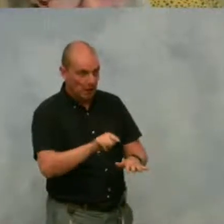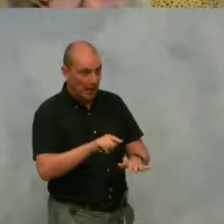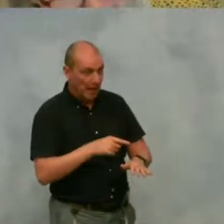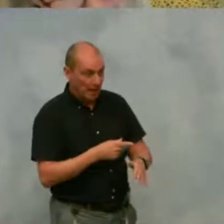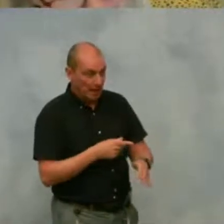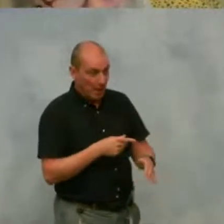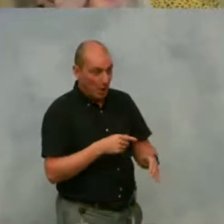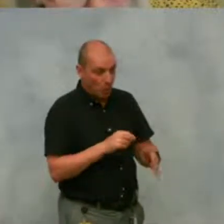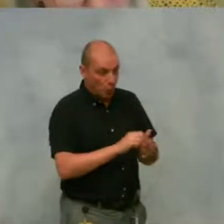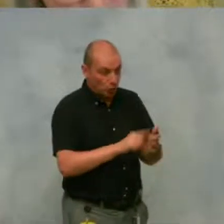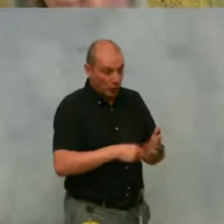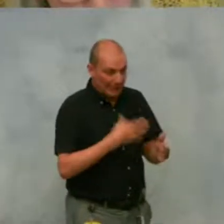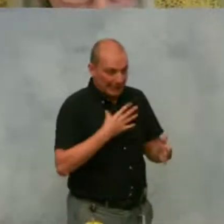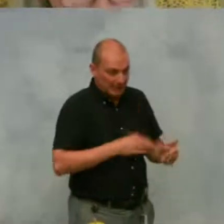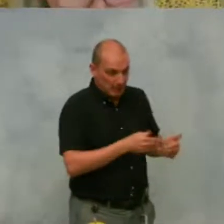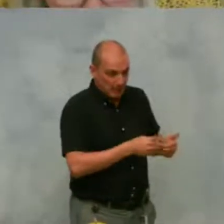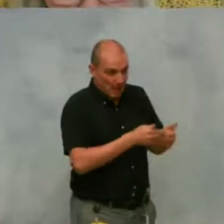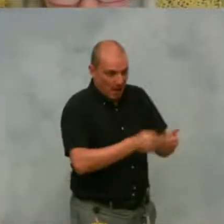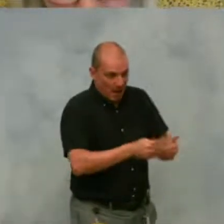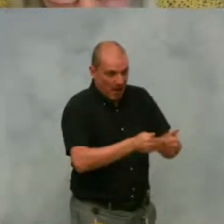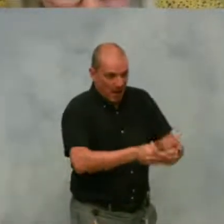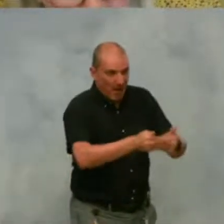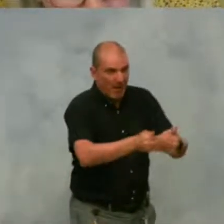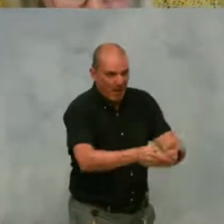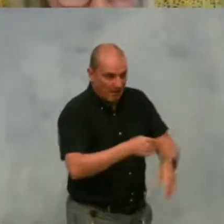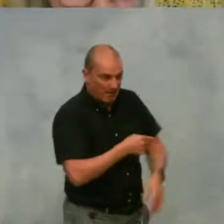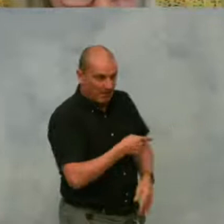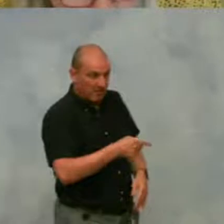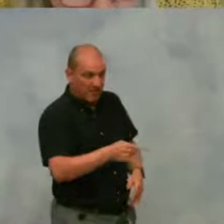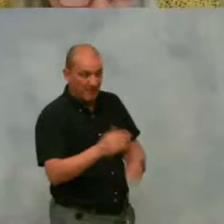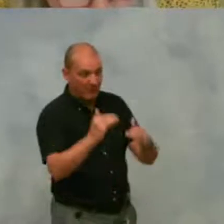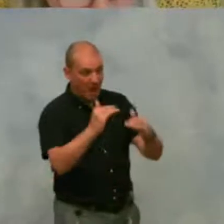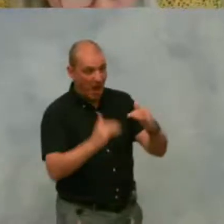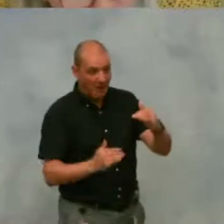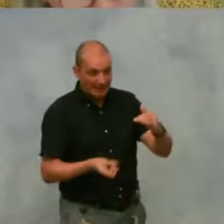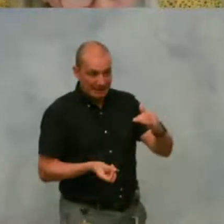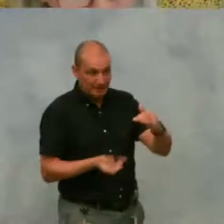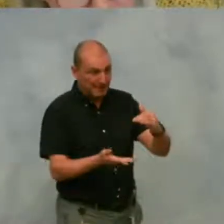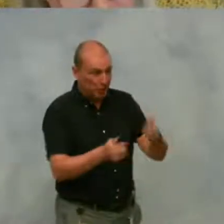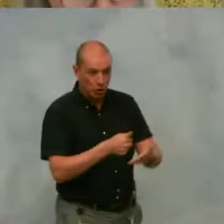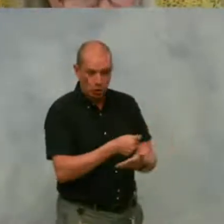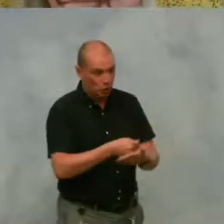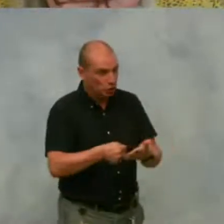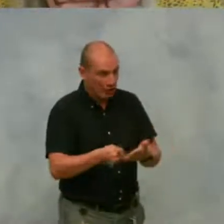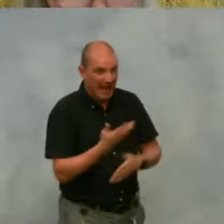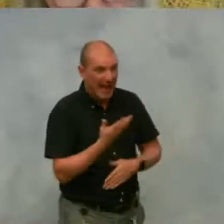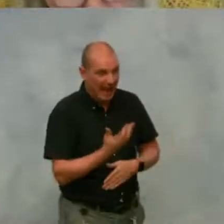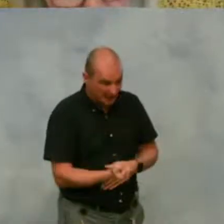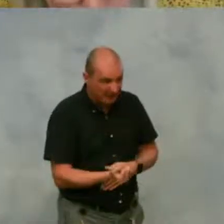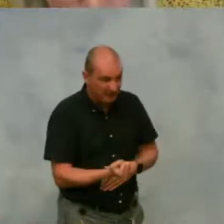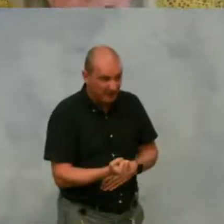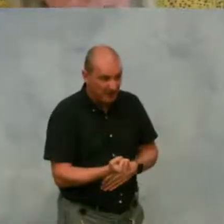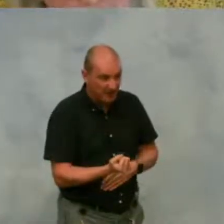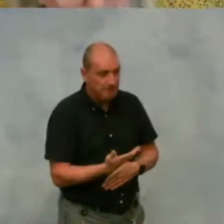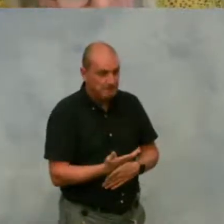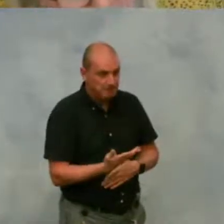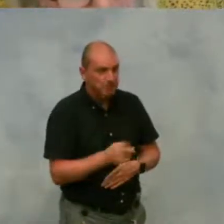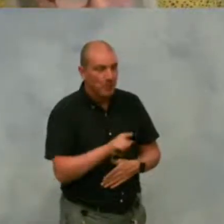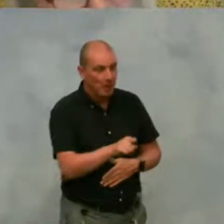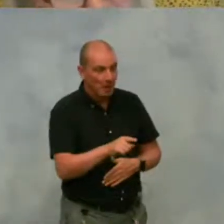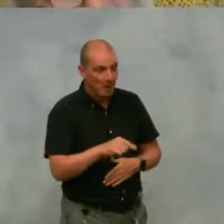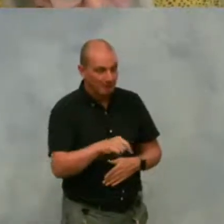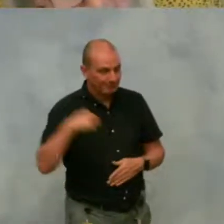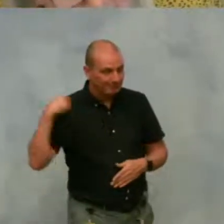conclude. This underspend isn't uncommon in capital projects, and obviously in a year where we were